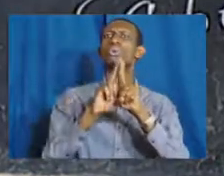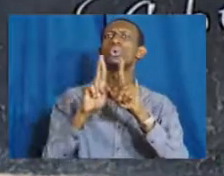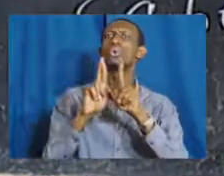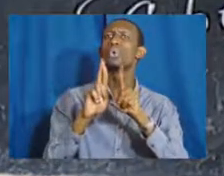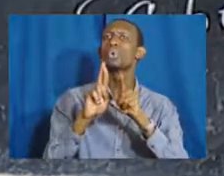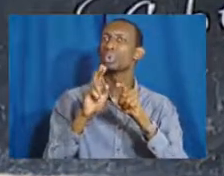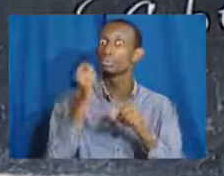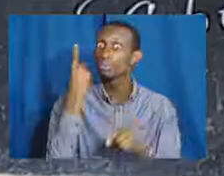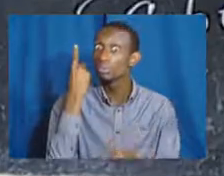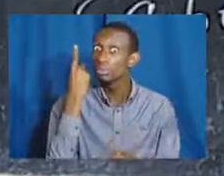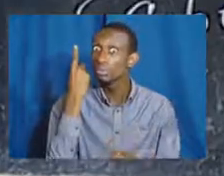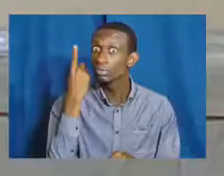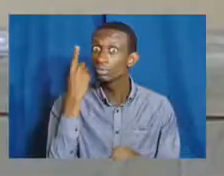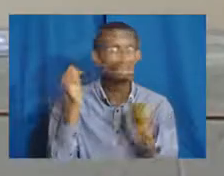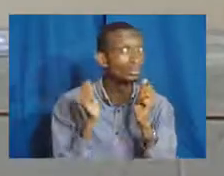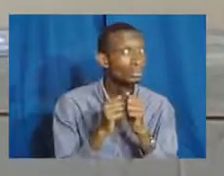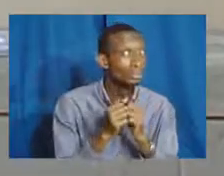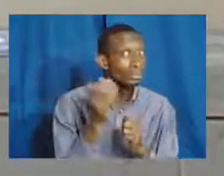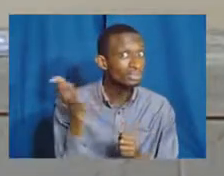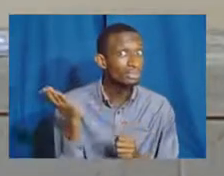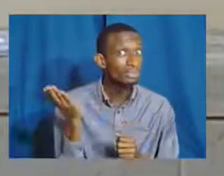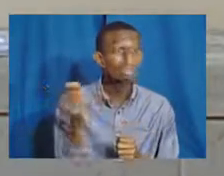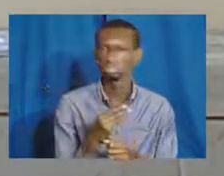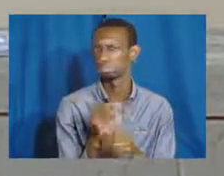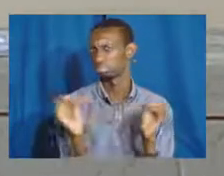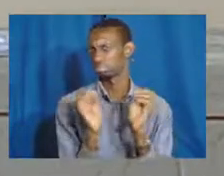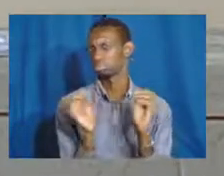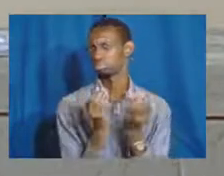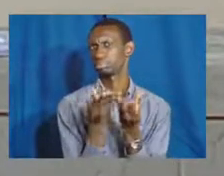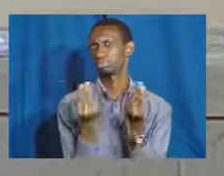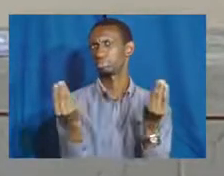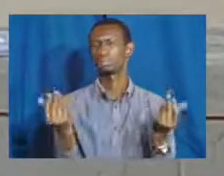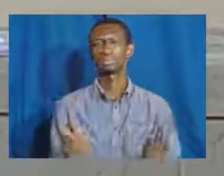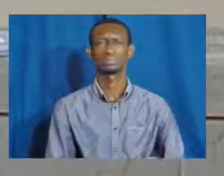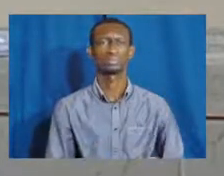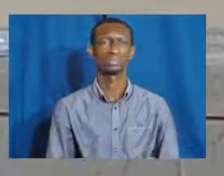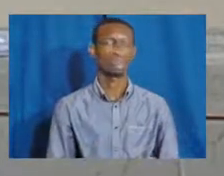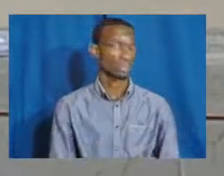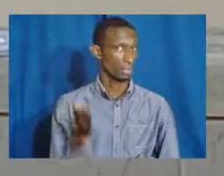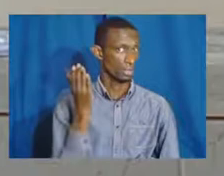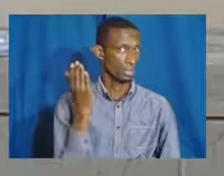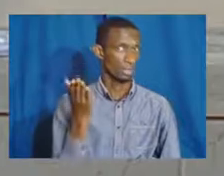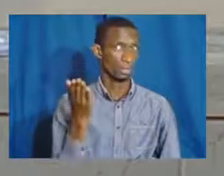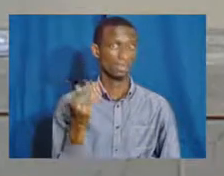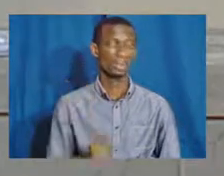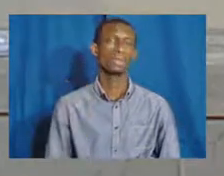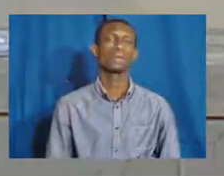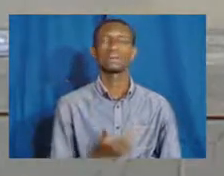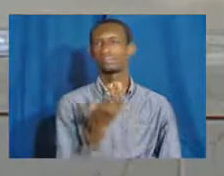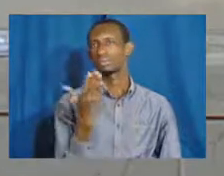clear? Difficult? Not at all. So these are different